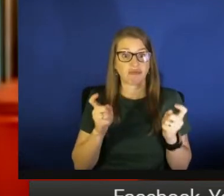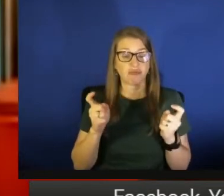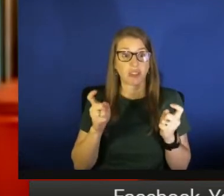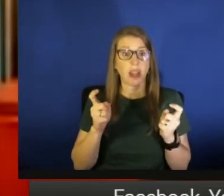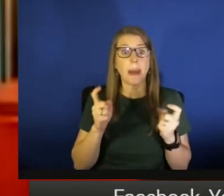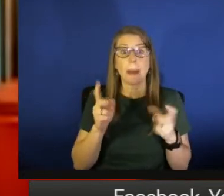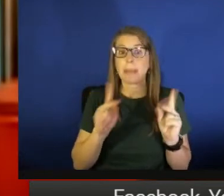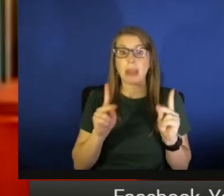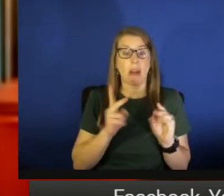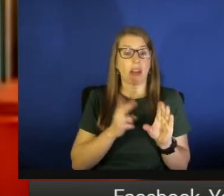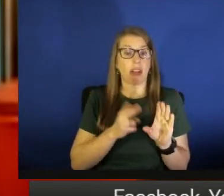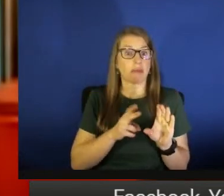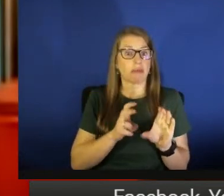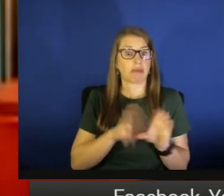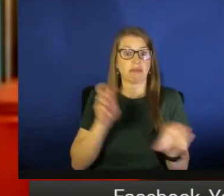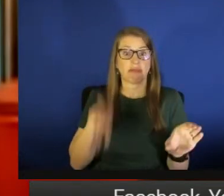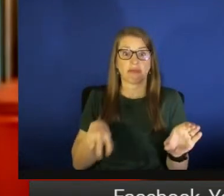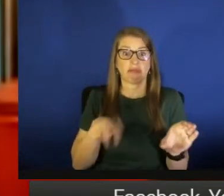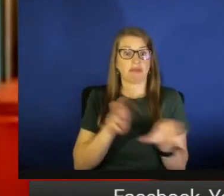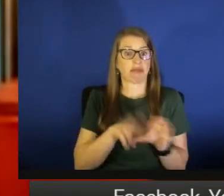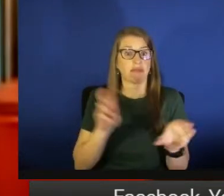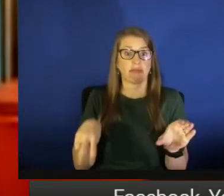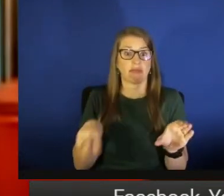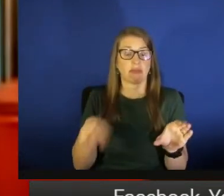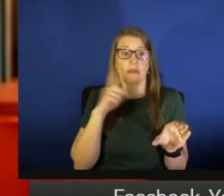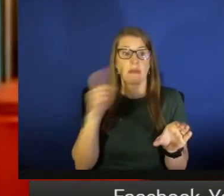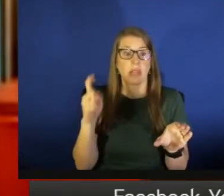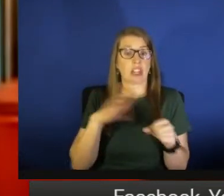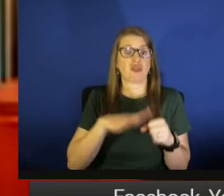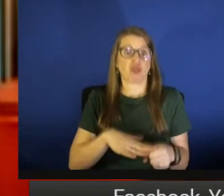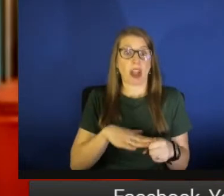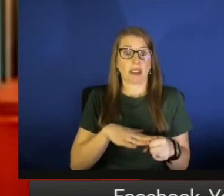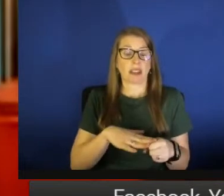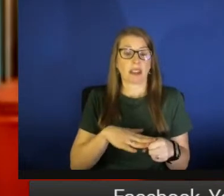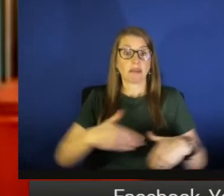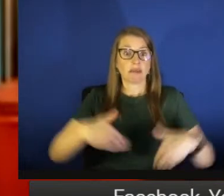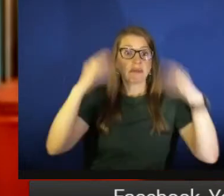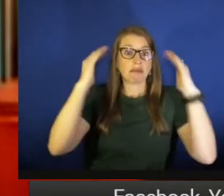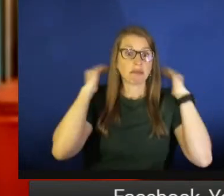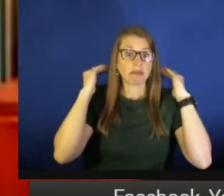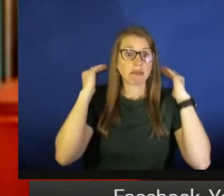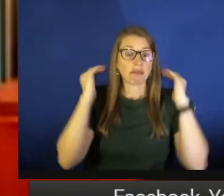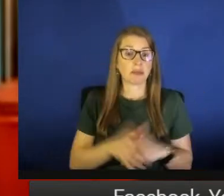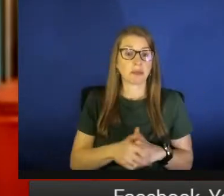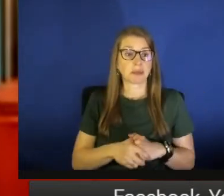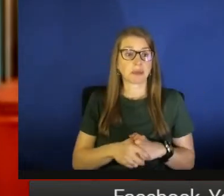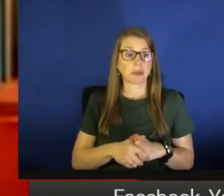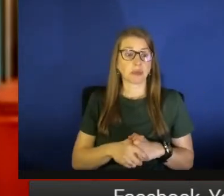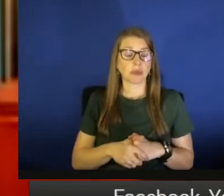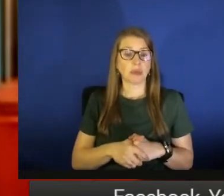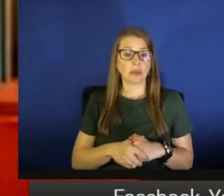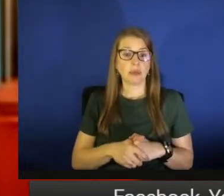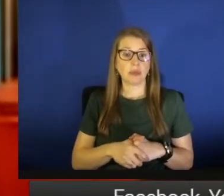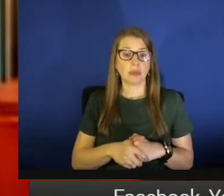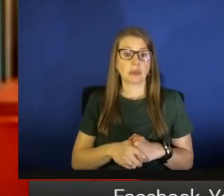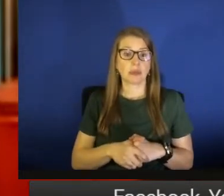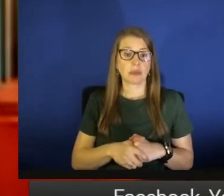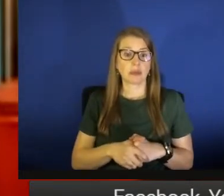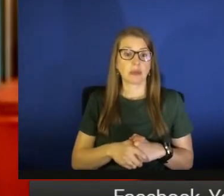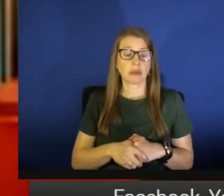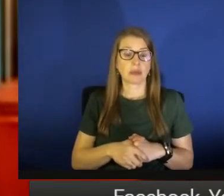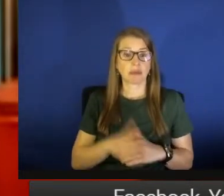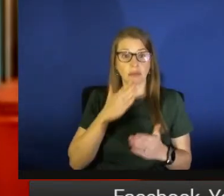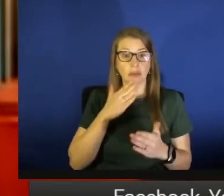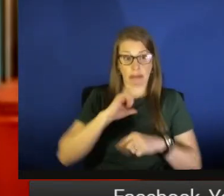turnover because of the level of stress. I think, as much as anything, creating good